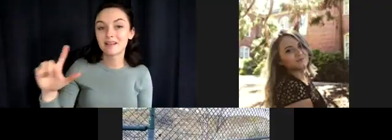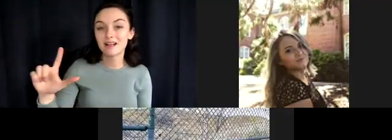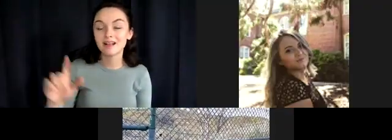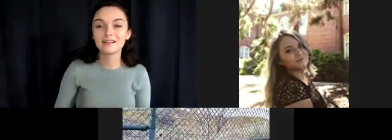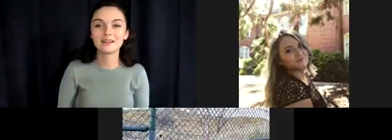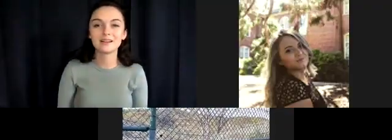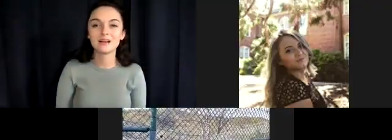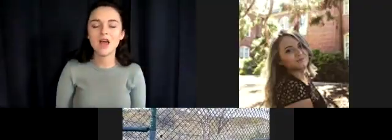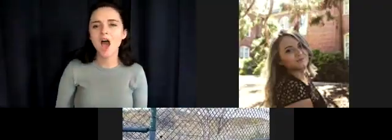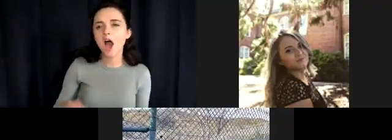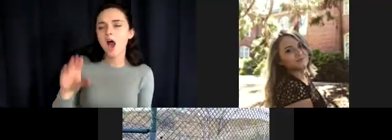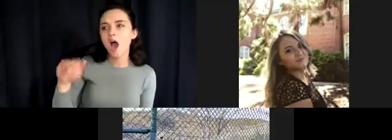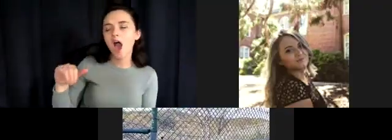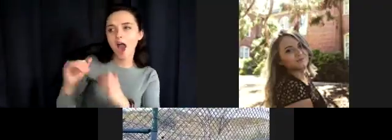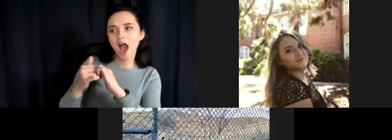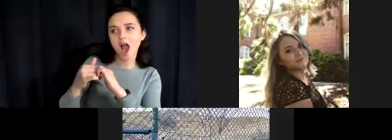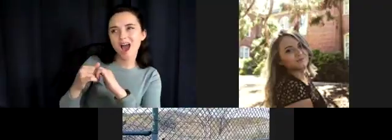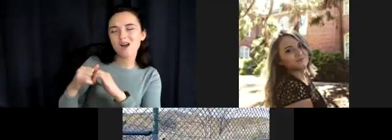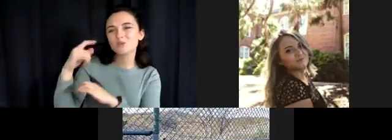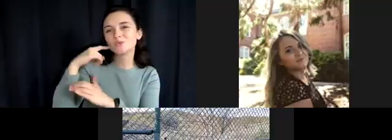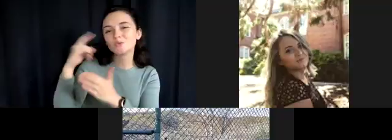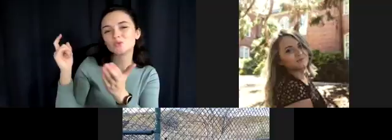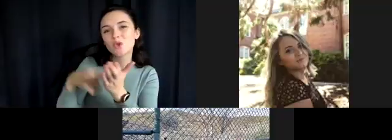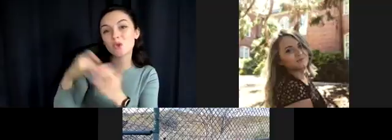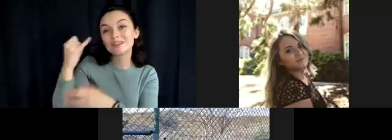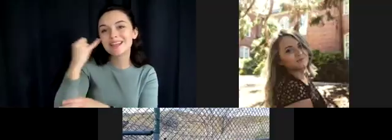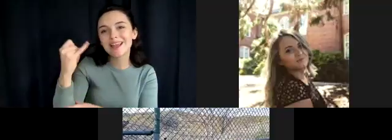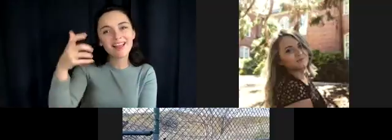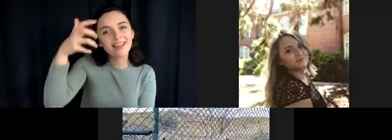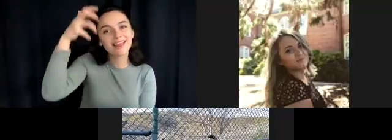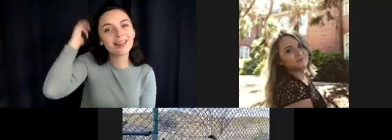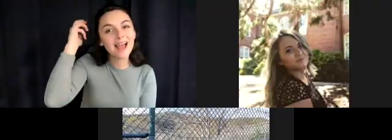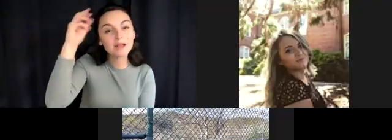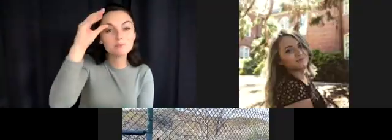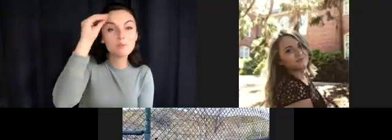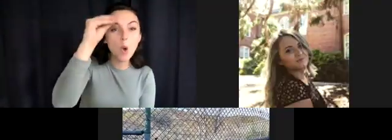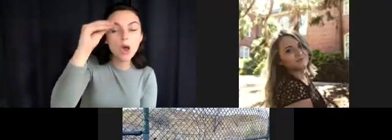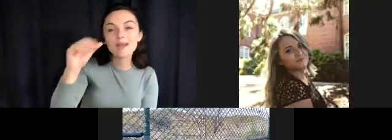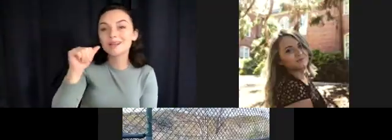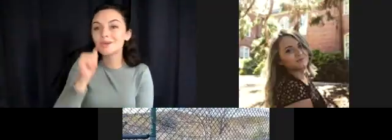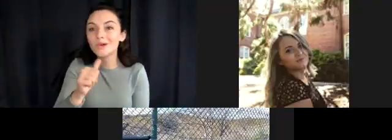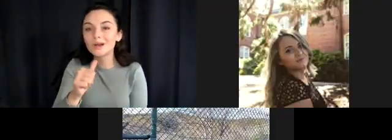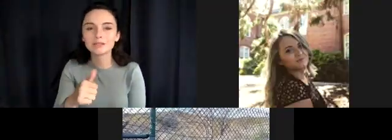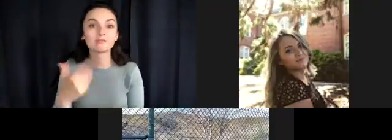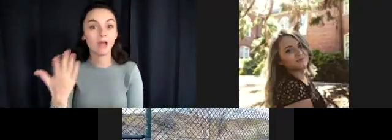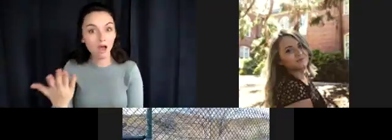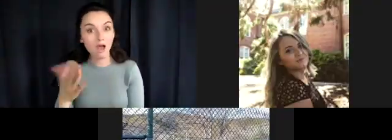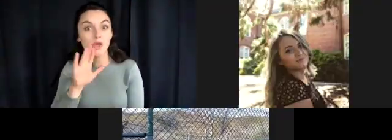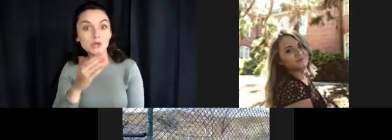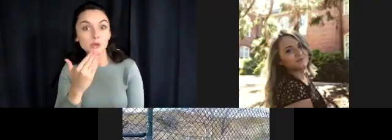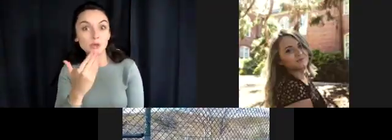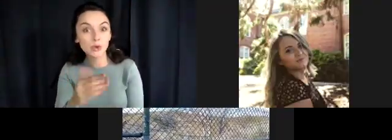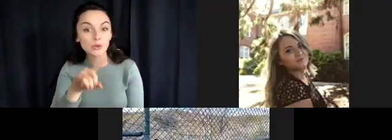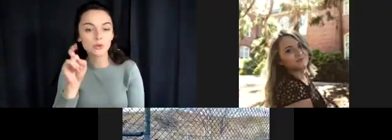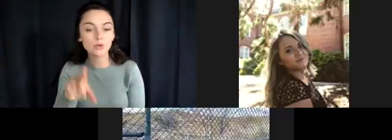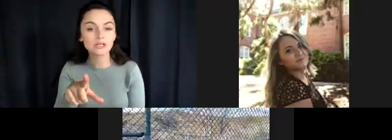How can you tell if the lions are a boy or a girl? That's another really good question. So it's